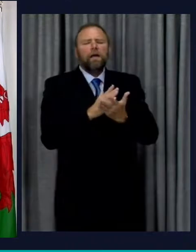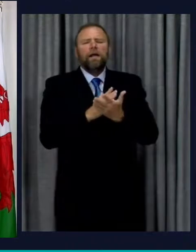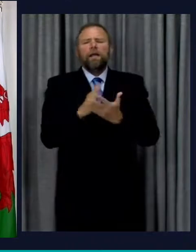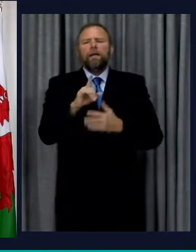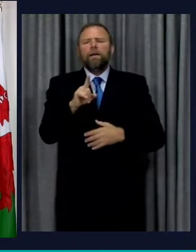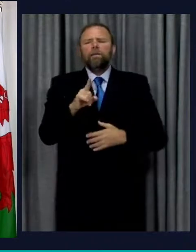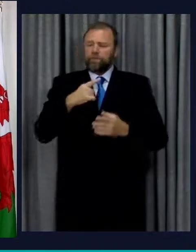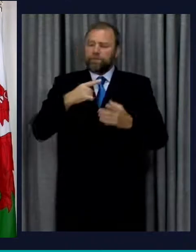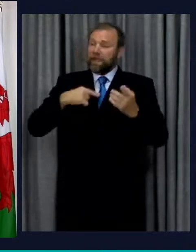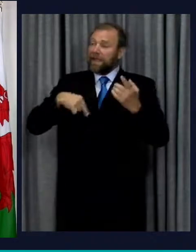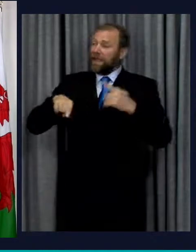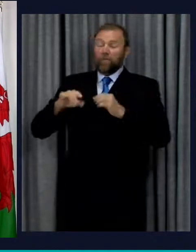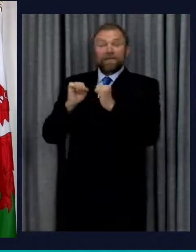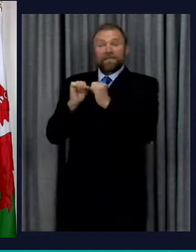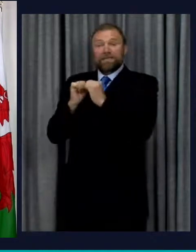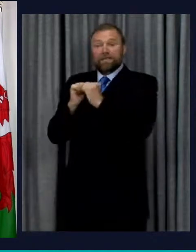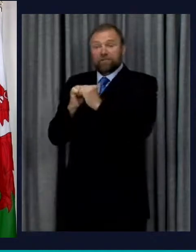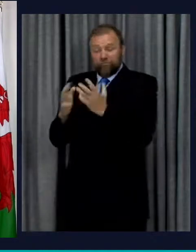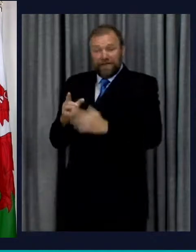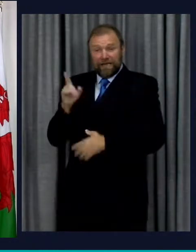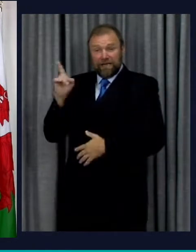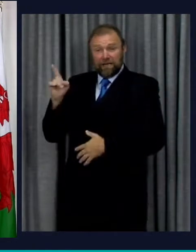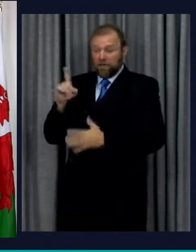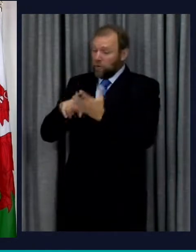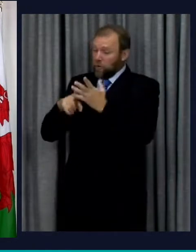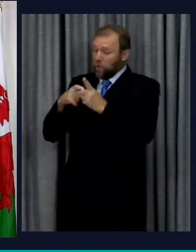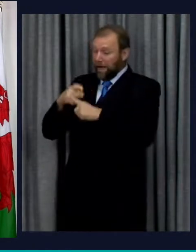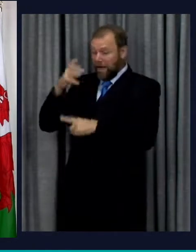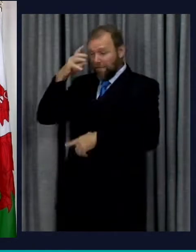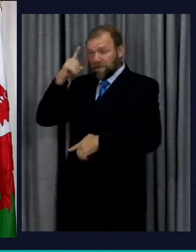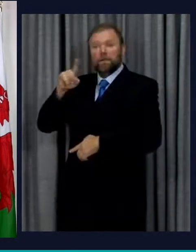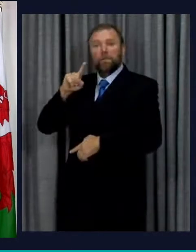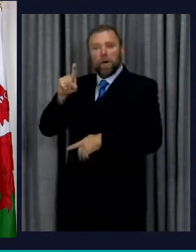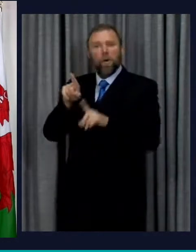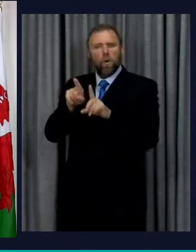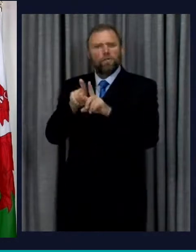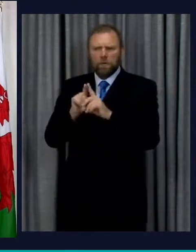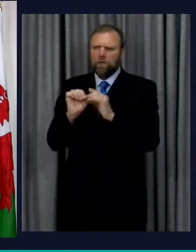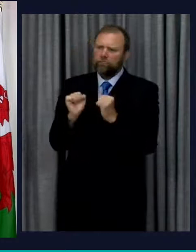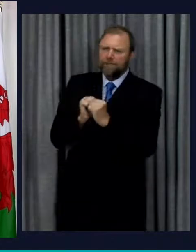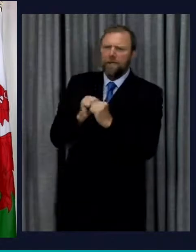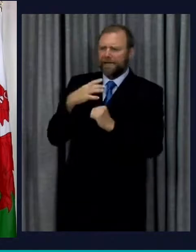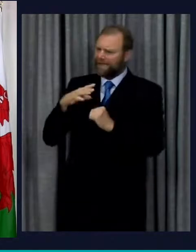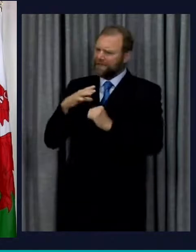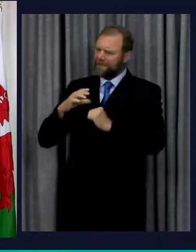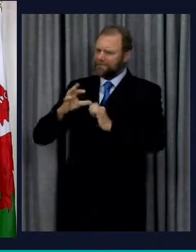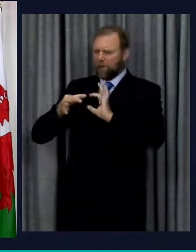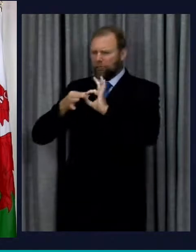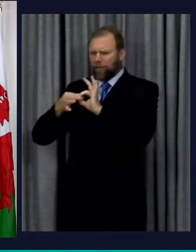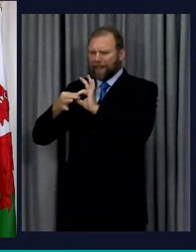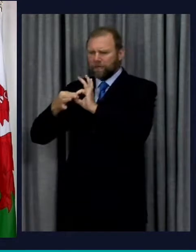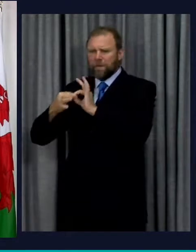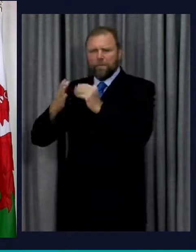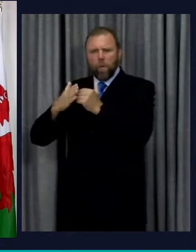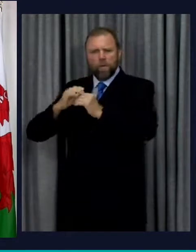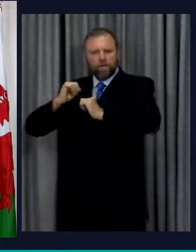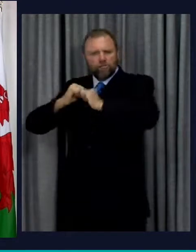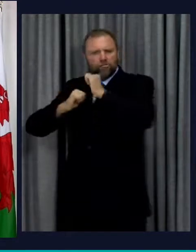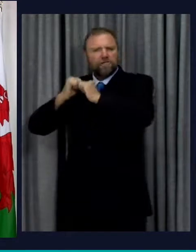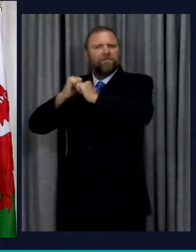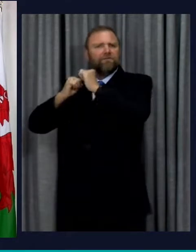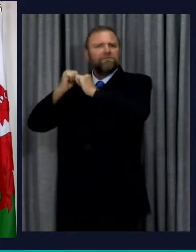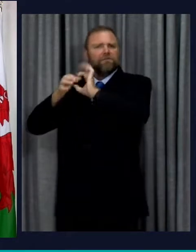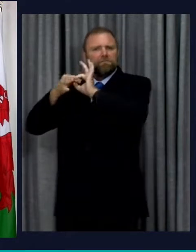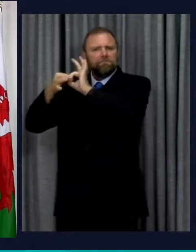UK government, we've always said we want there to be a more constructive relationship. And that's definitely where we want to see